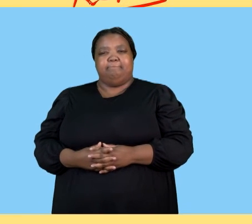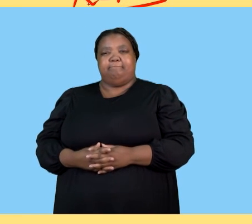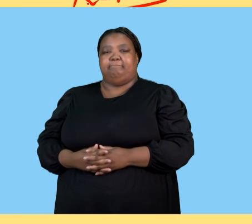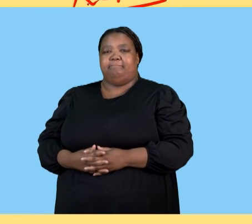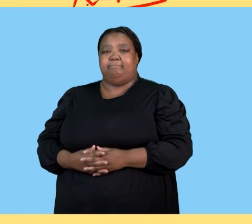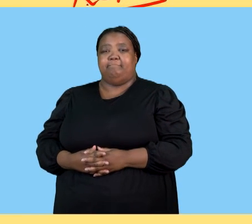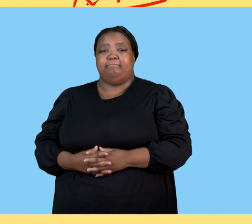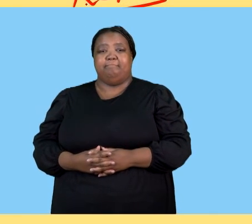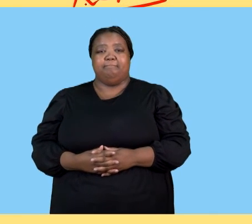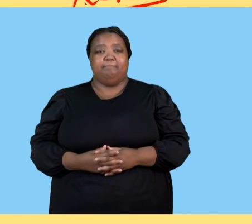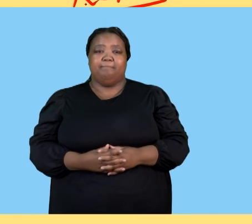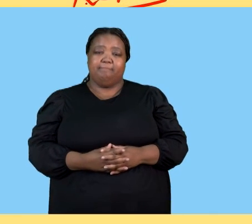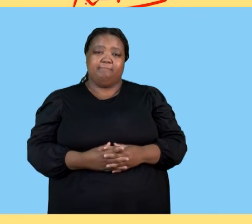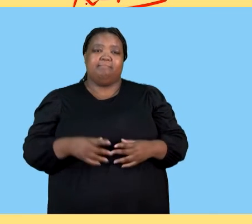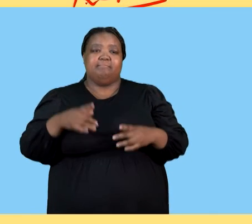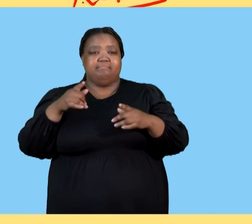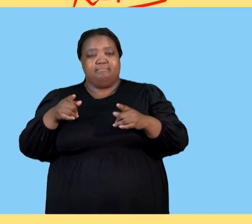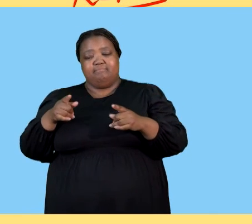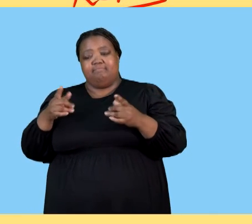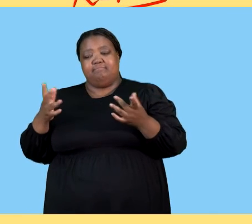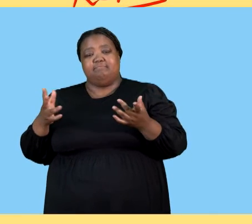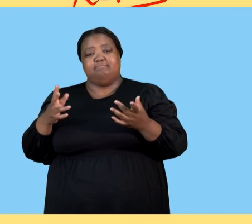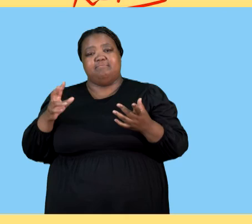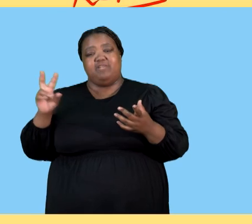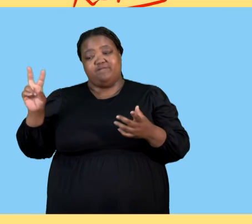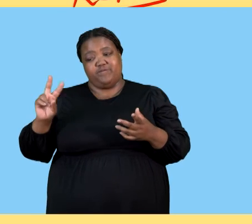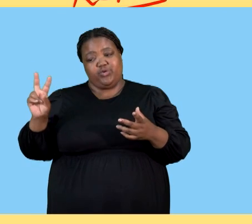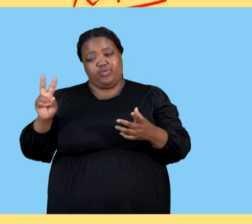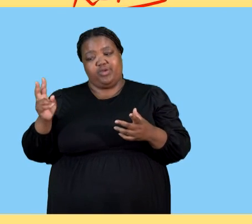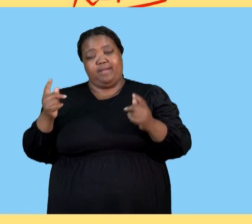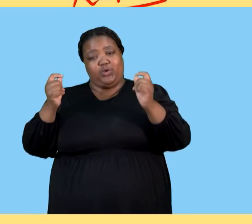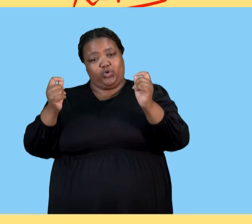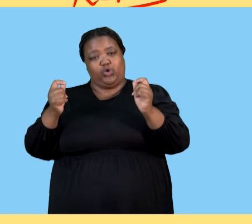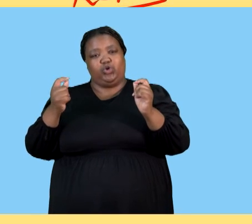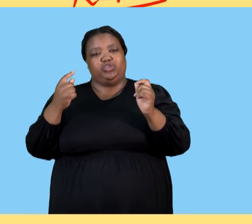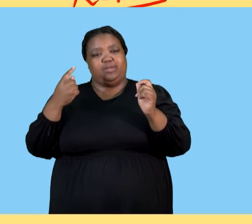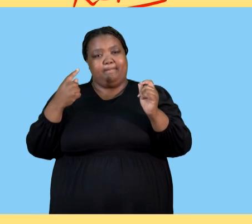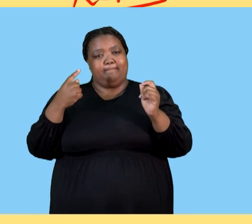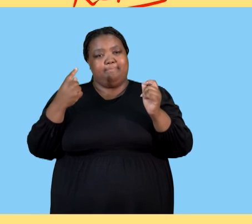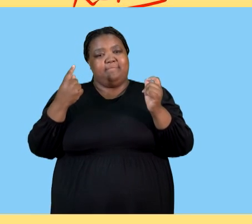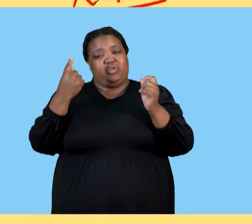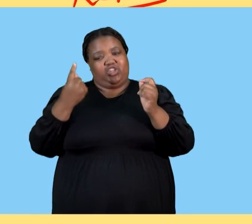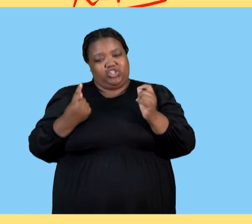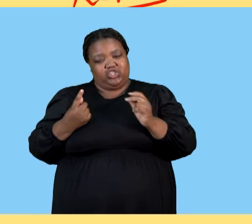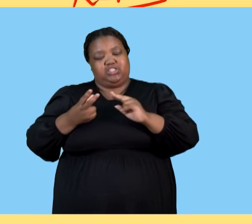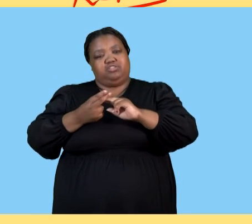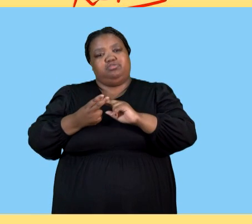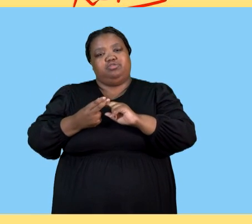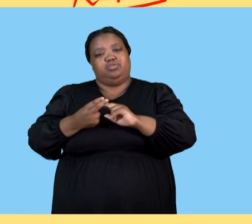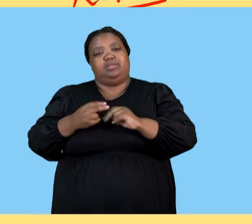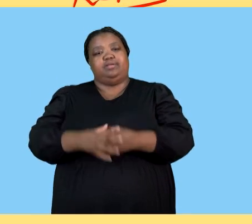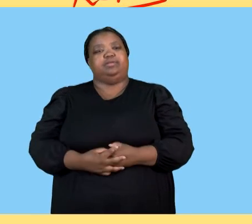25. That becomes my variable cost per unit. There you see there. 8 Rand 25.